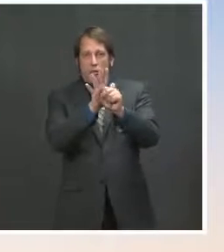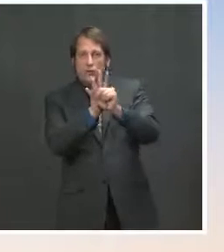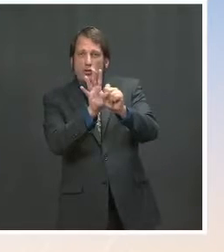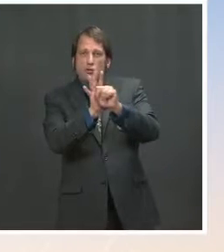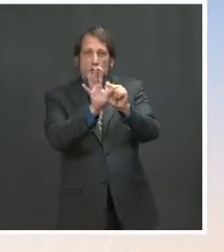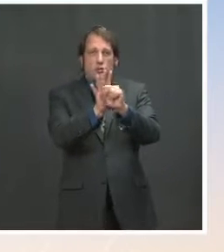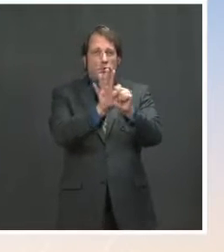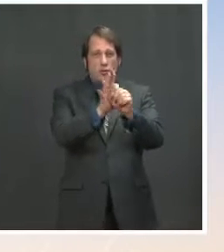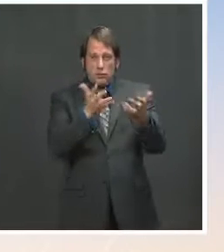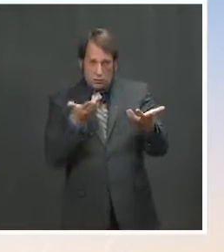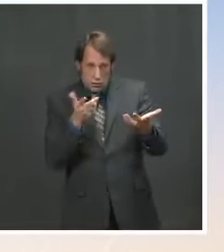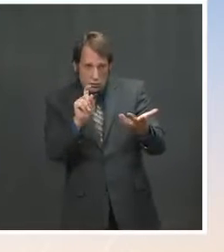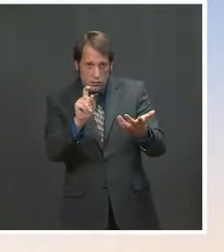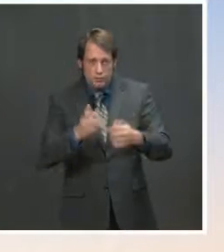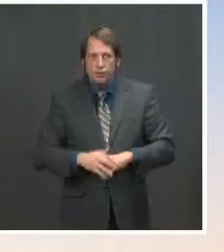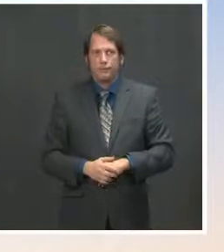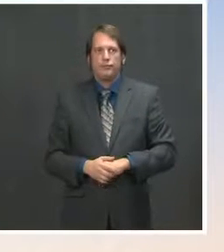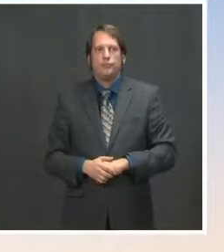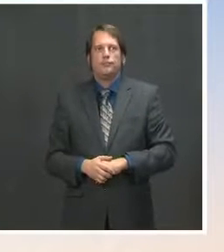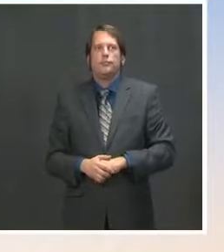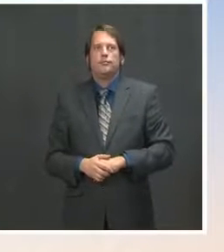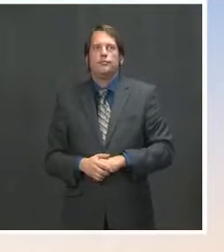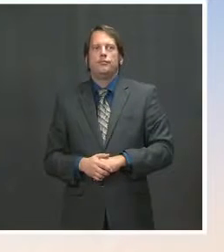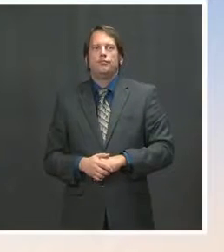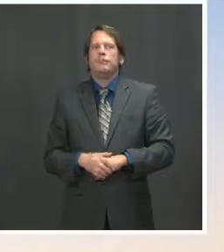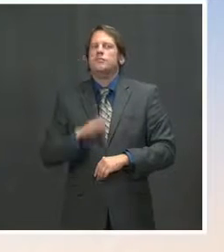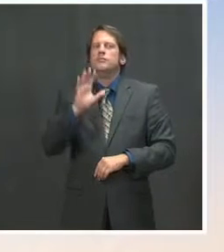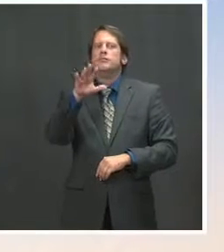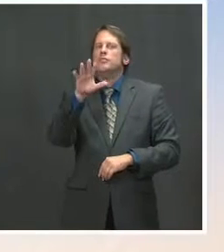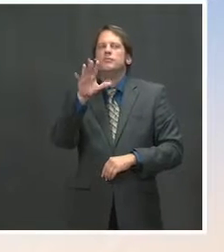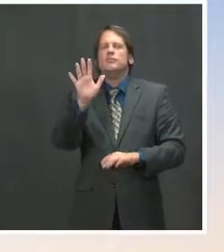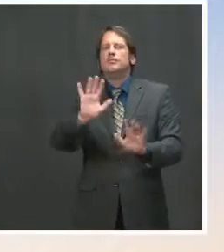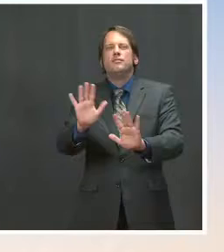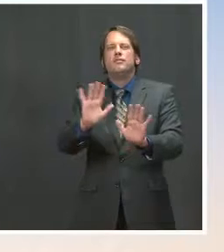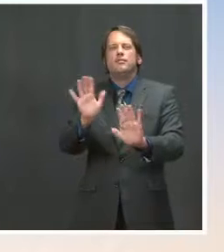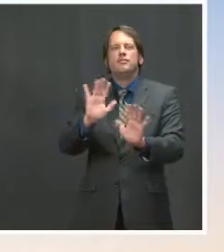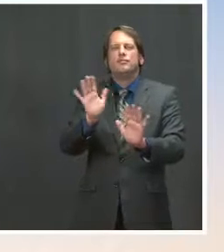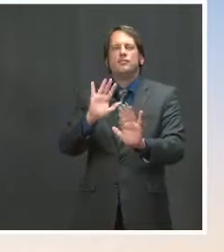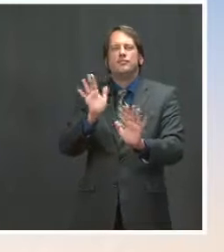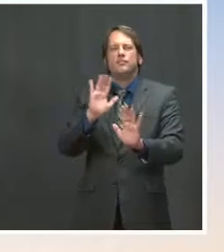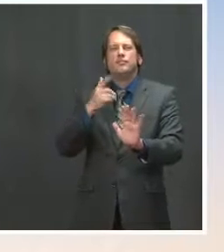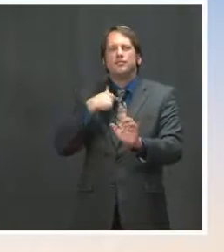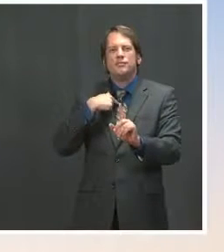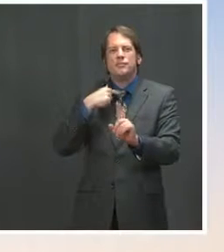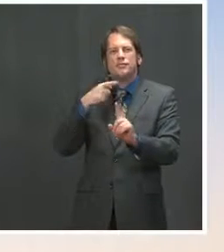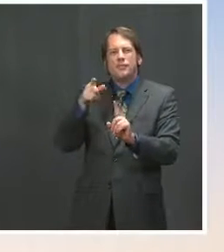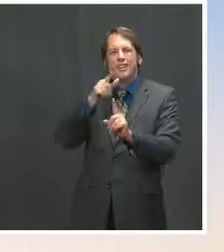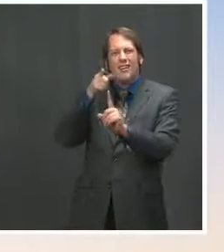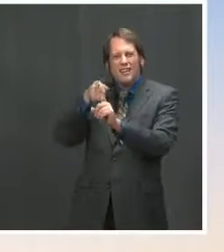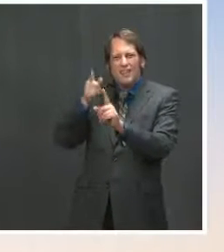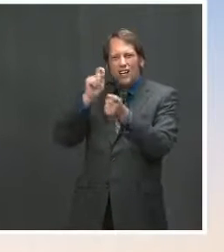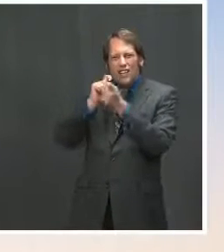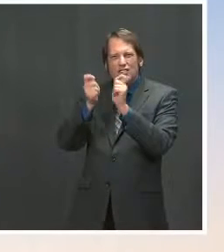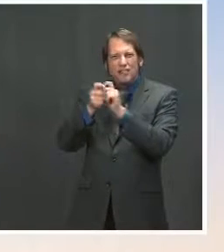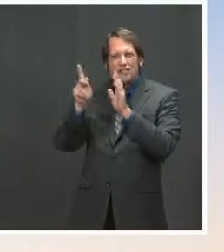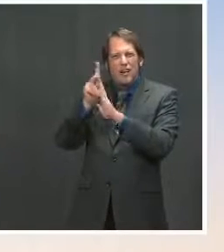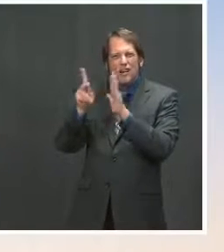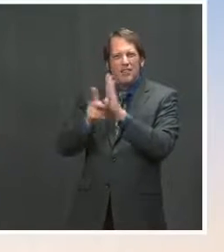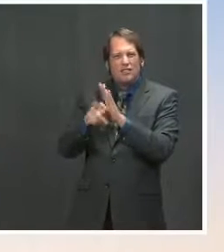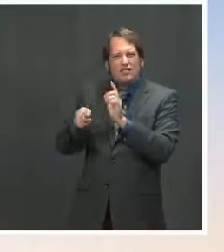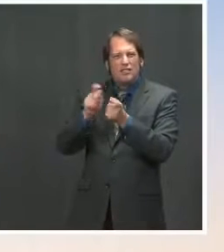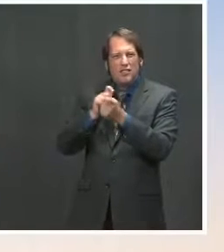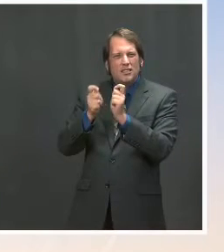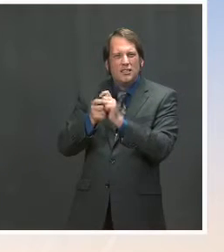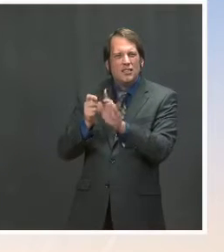you've articulated to me what our change in policy was. What was our change in policy from the morning to the afternoon? The executive order from Friday morning said that the admission of